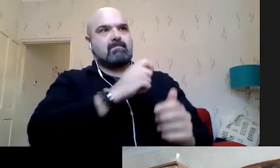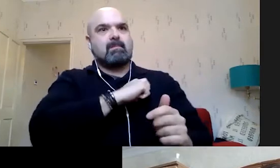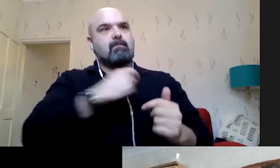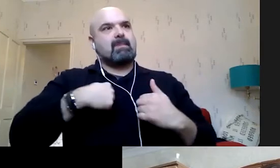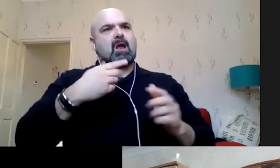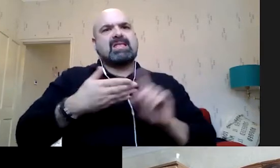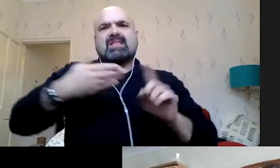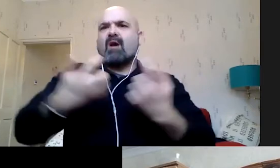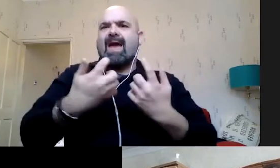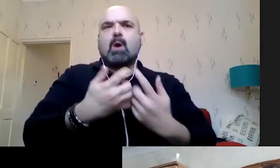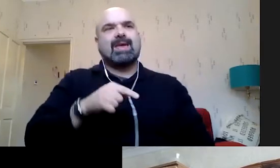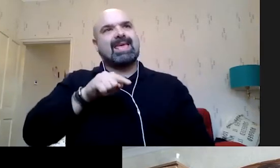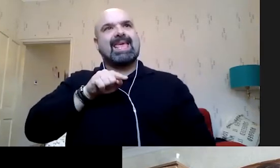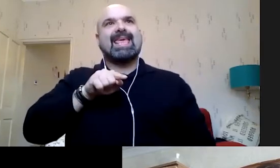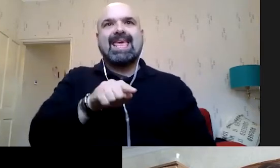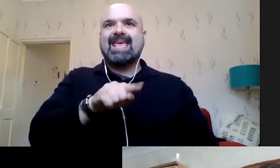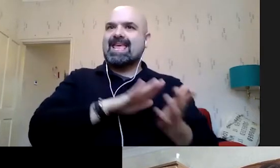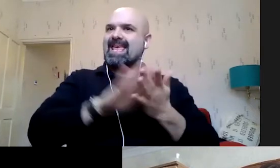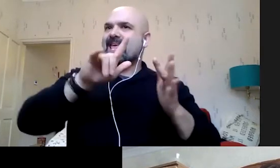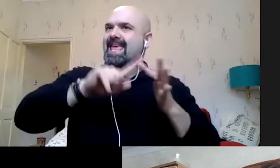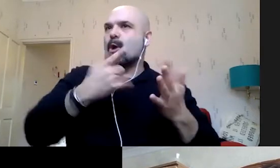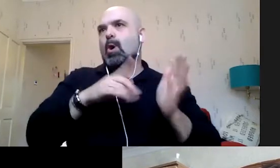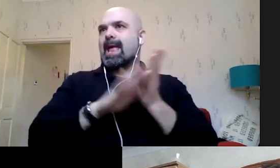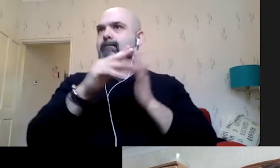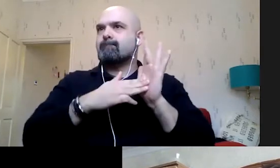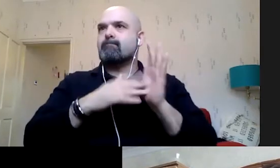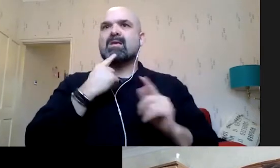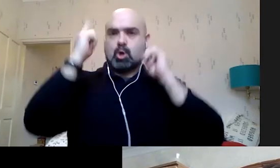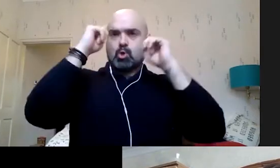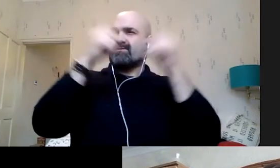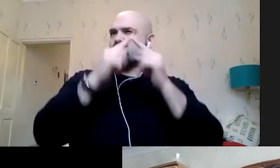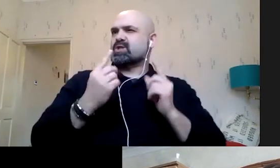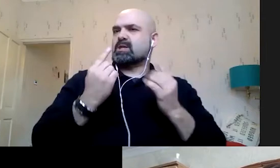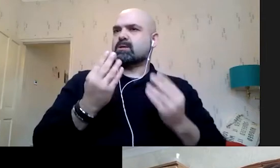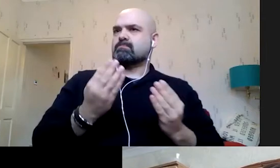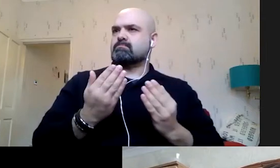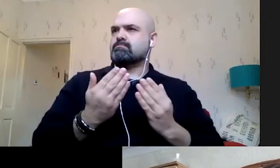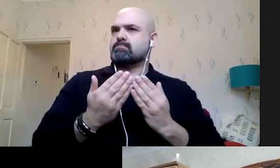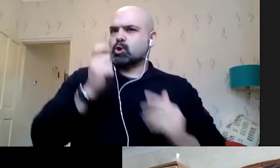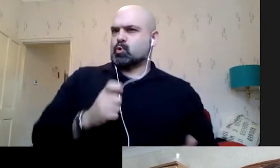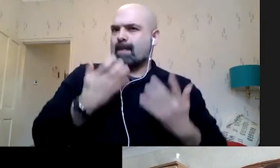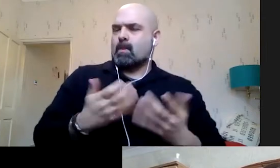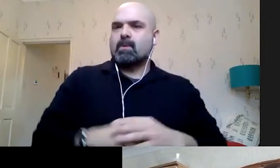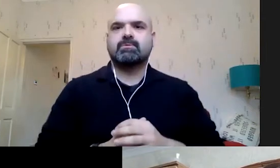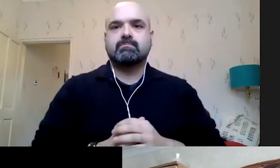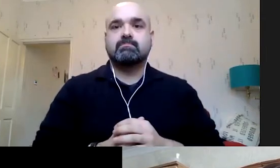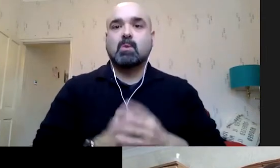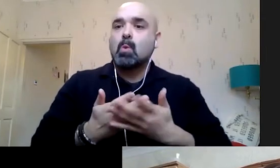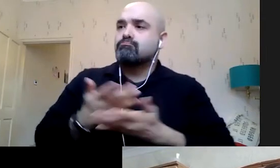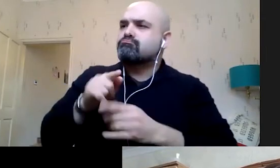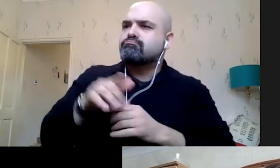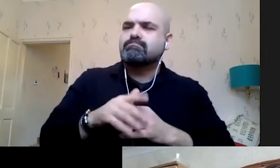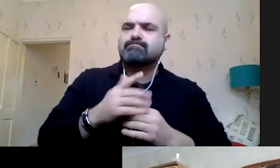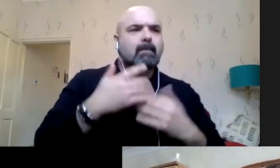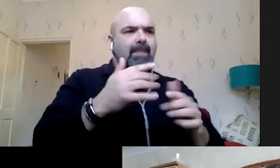him, and I'm a university student at the moment. So going back to what you were saying about what it has been like